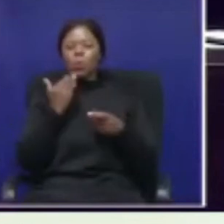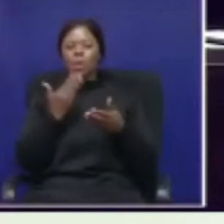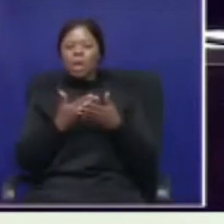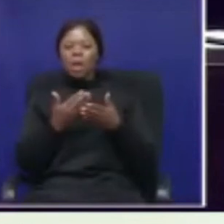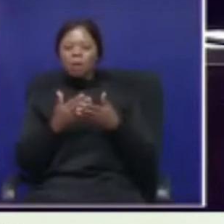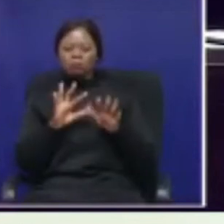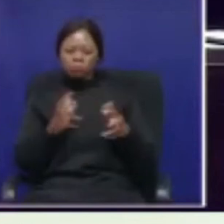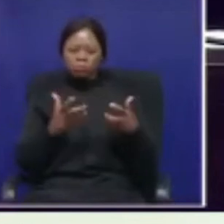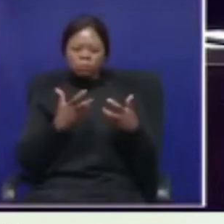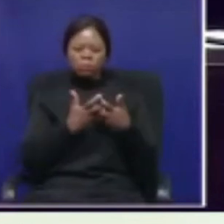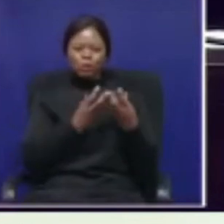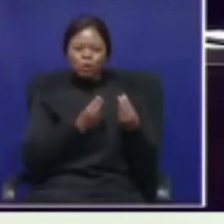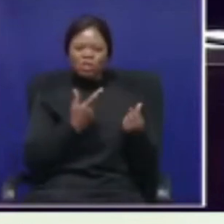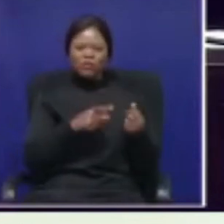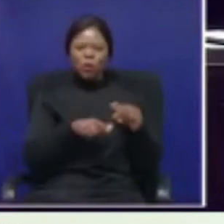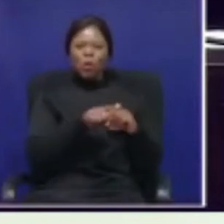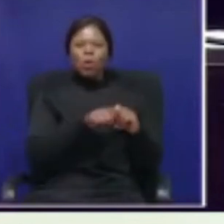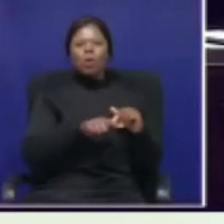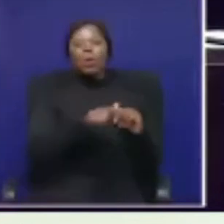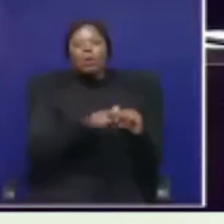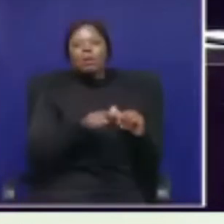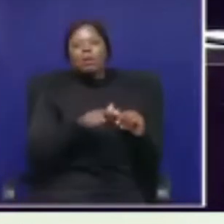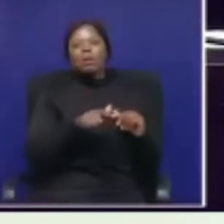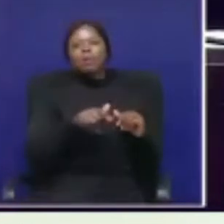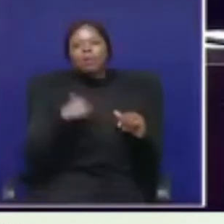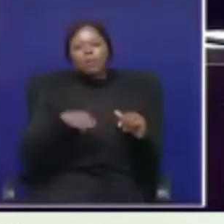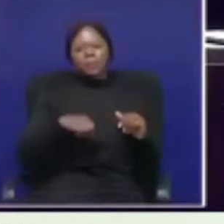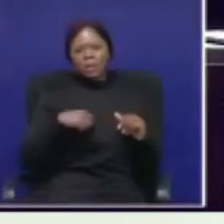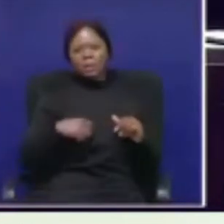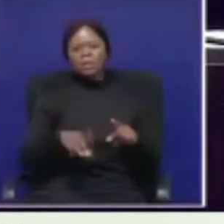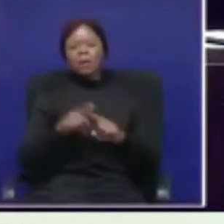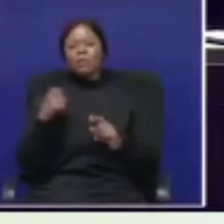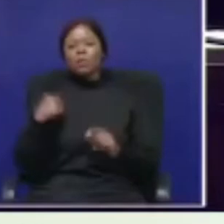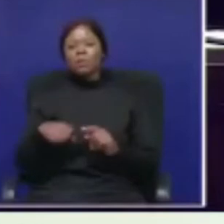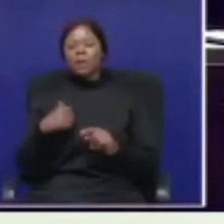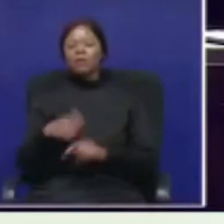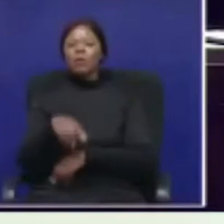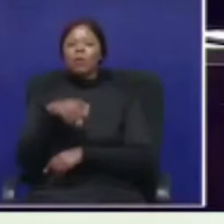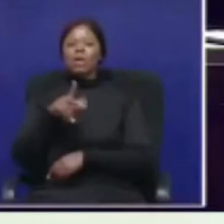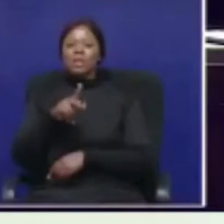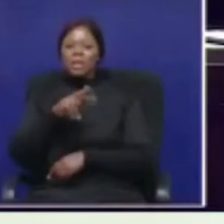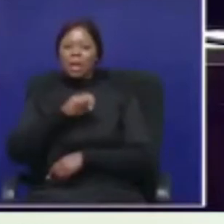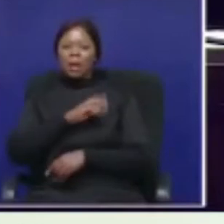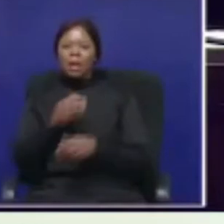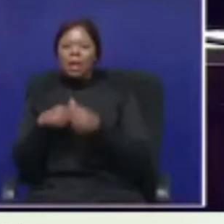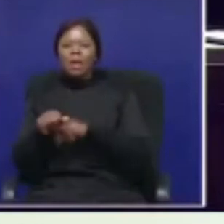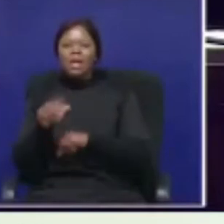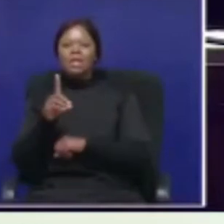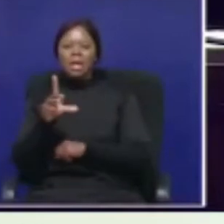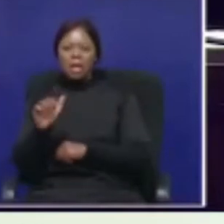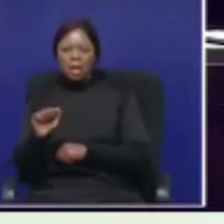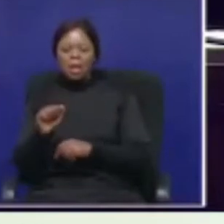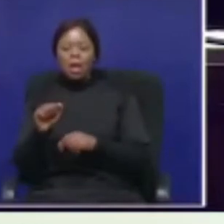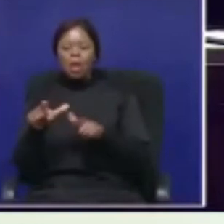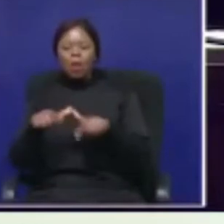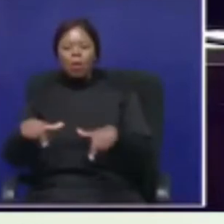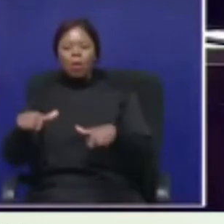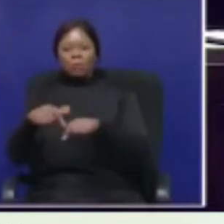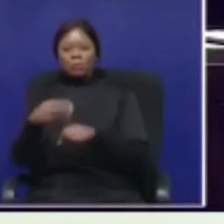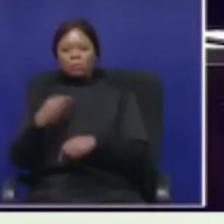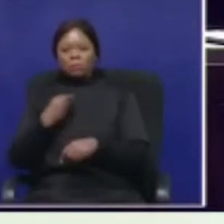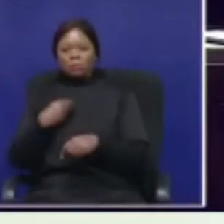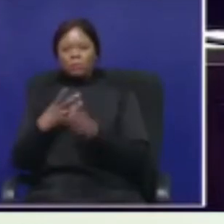local economies. Take Umgeni municipality in KZN under the DA governance, for example. Through local youth development